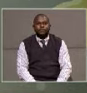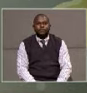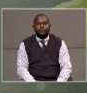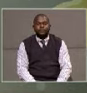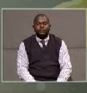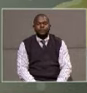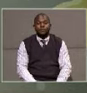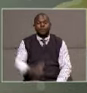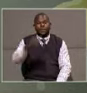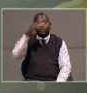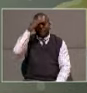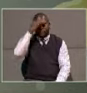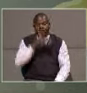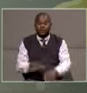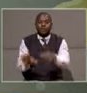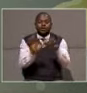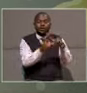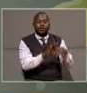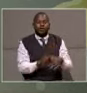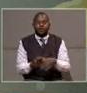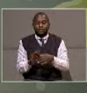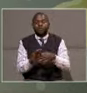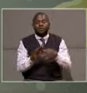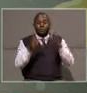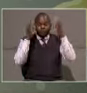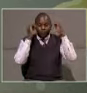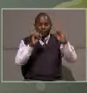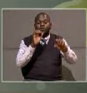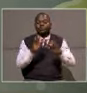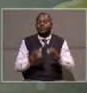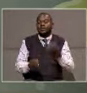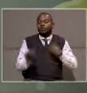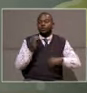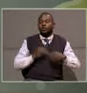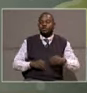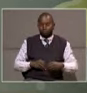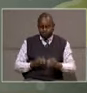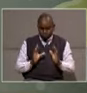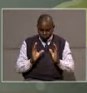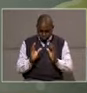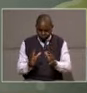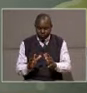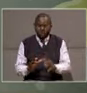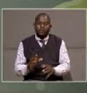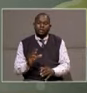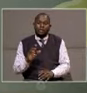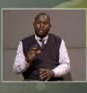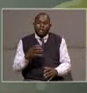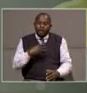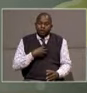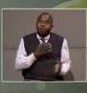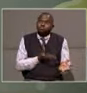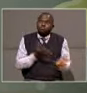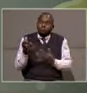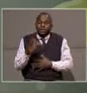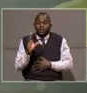And our police, together with the State House Anti-Corruption Unit, have raided Kalechi Labour Exporting Company